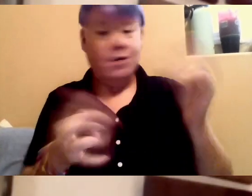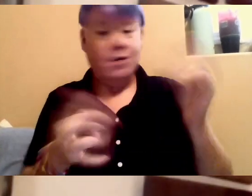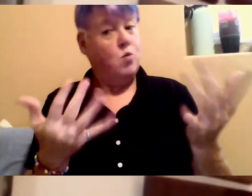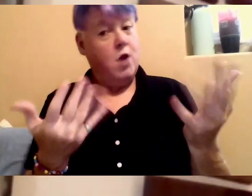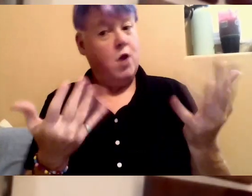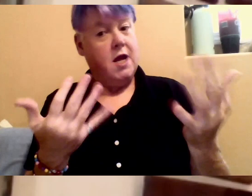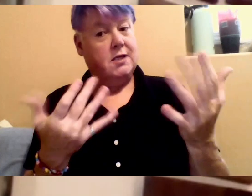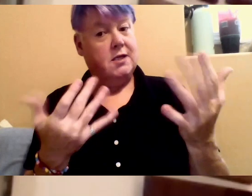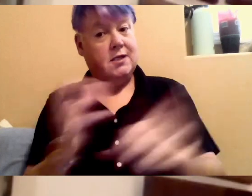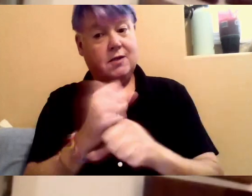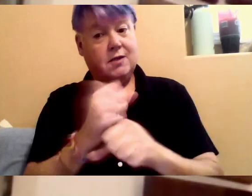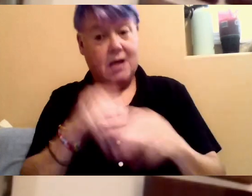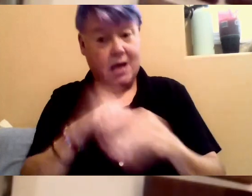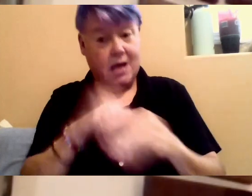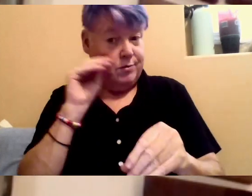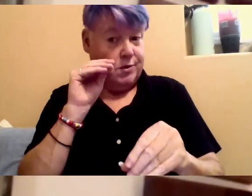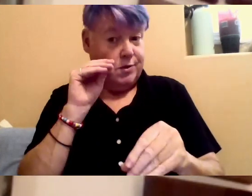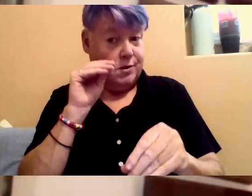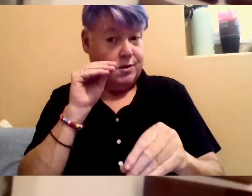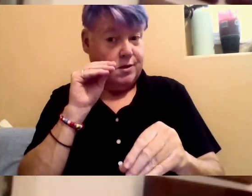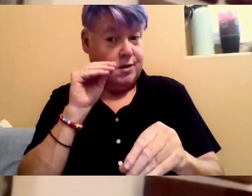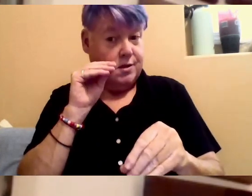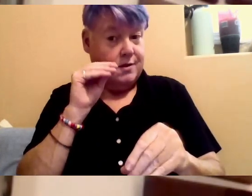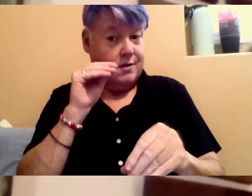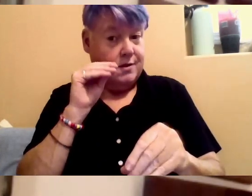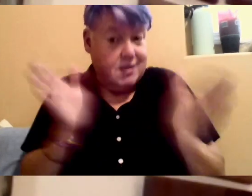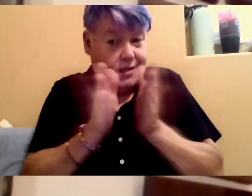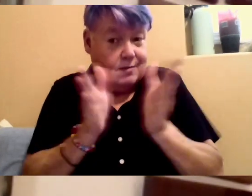to get out of this little